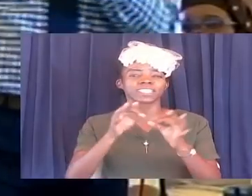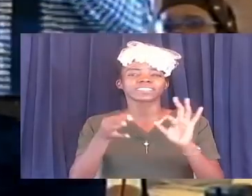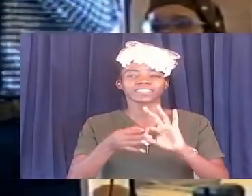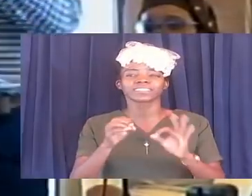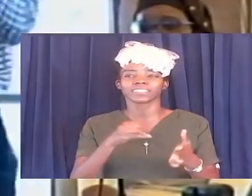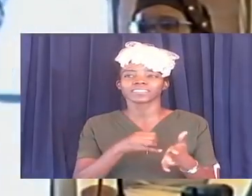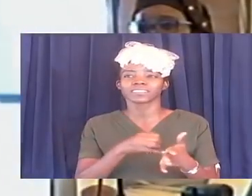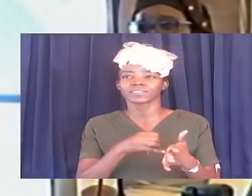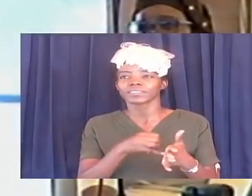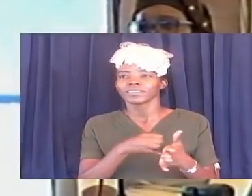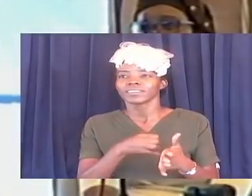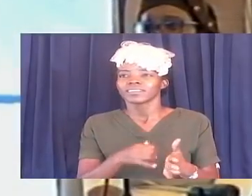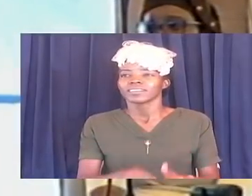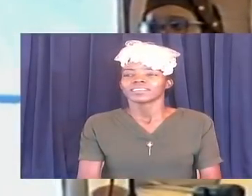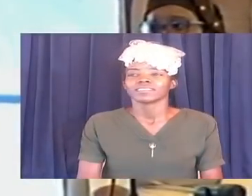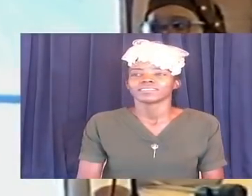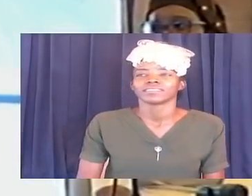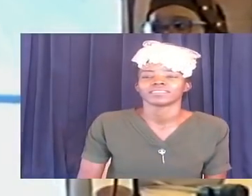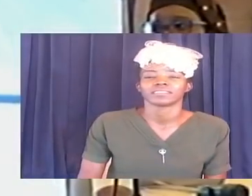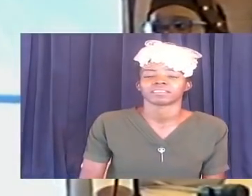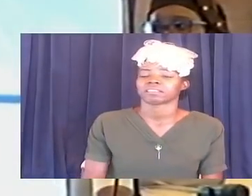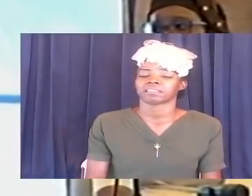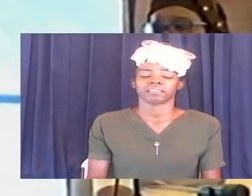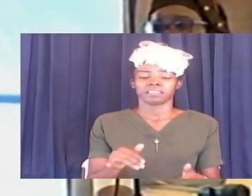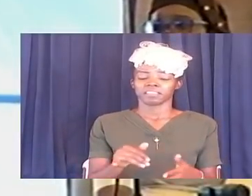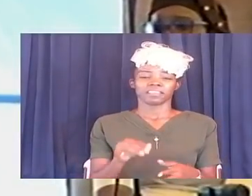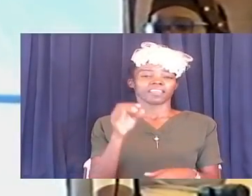No brakes. Danger.